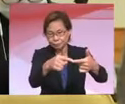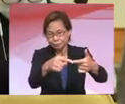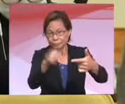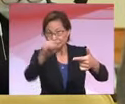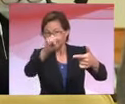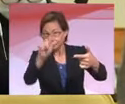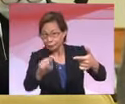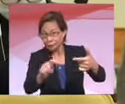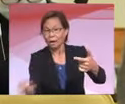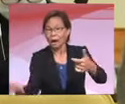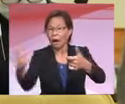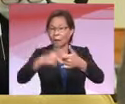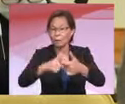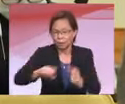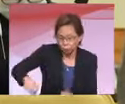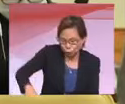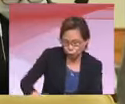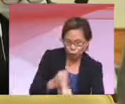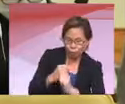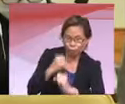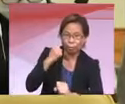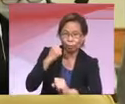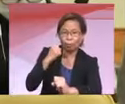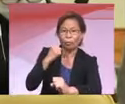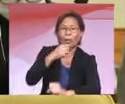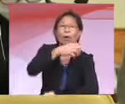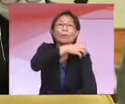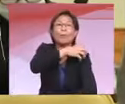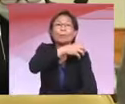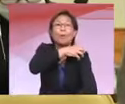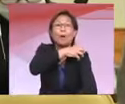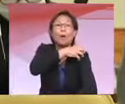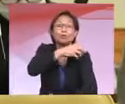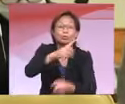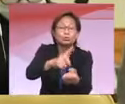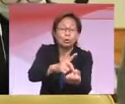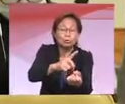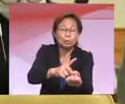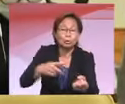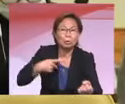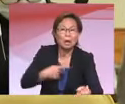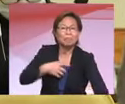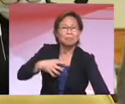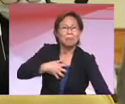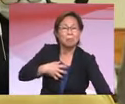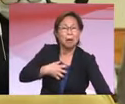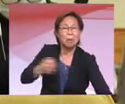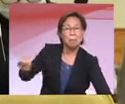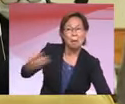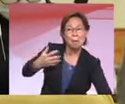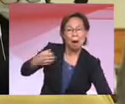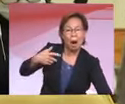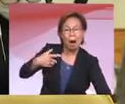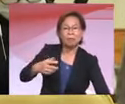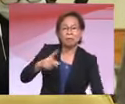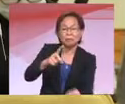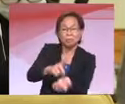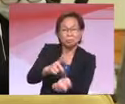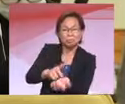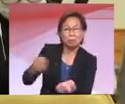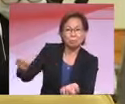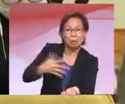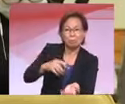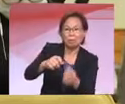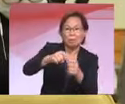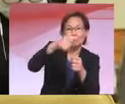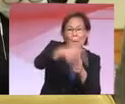The second question is about Sungai Buloh medical officers. We have seen some claims into, you know, medical officers not being